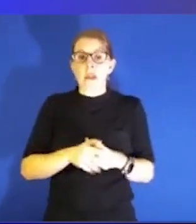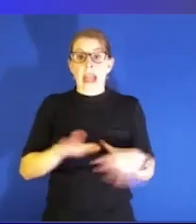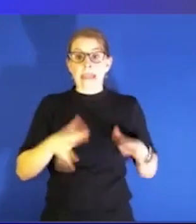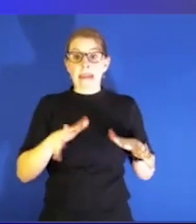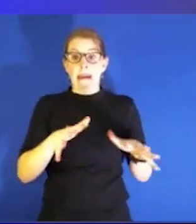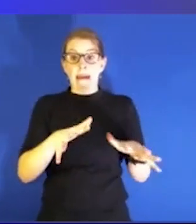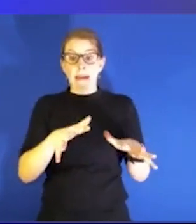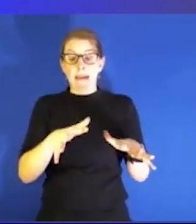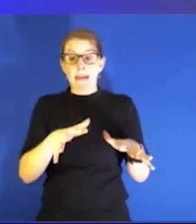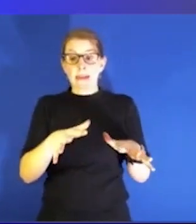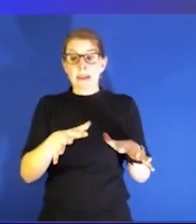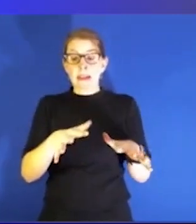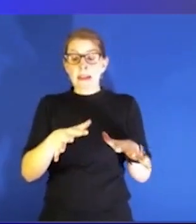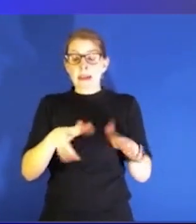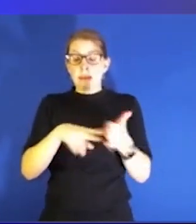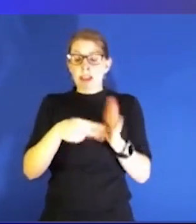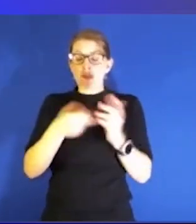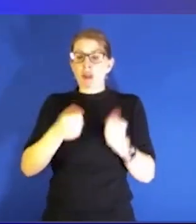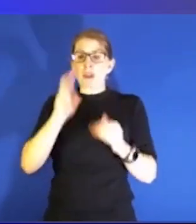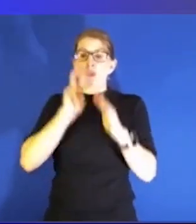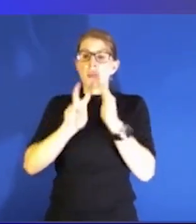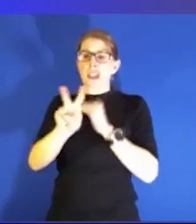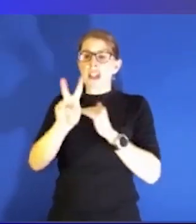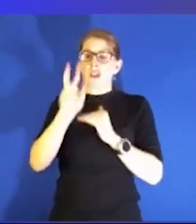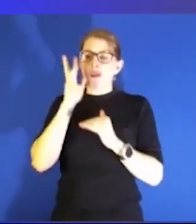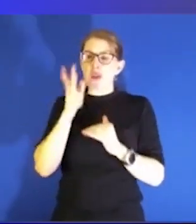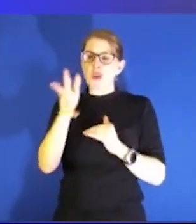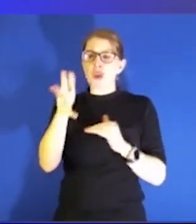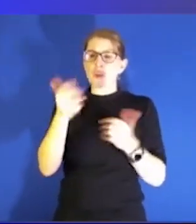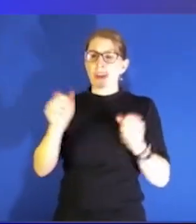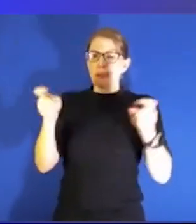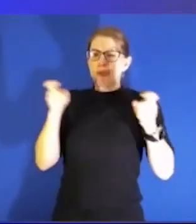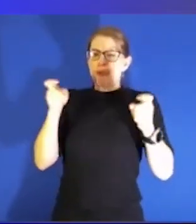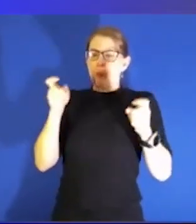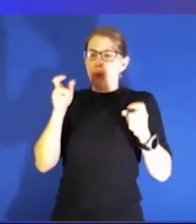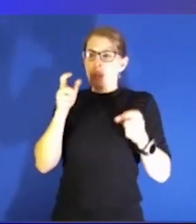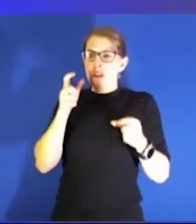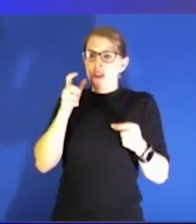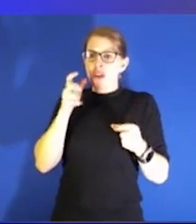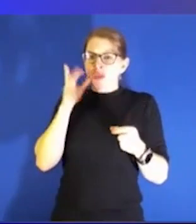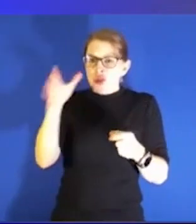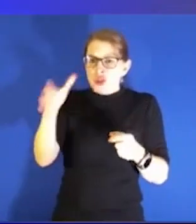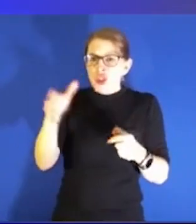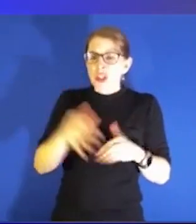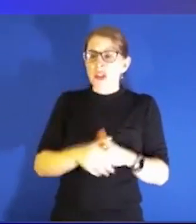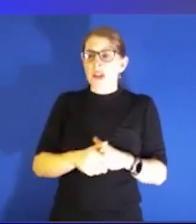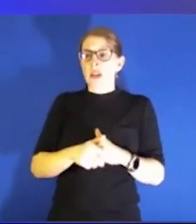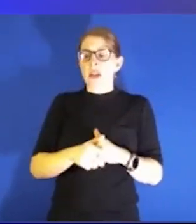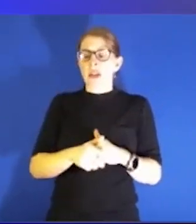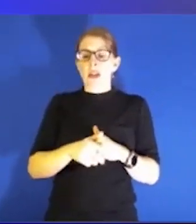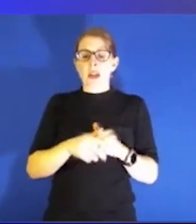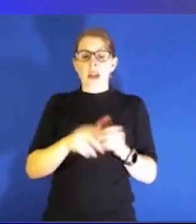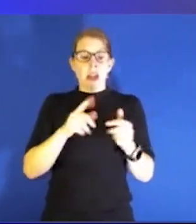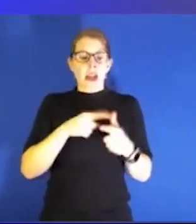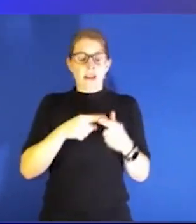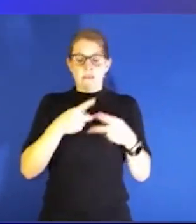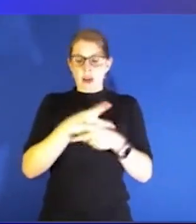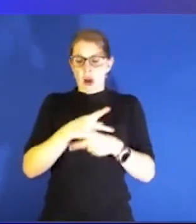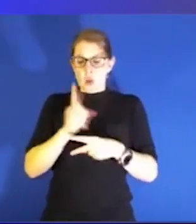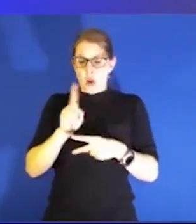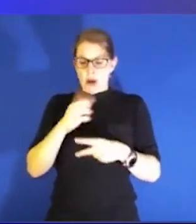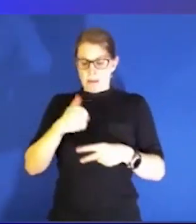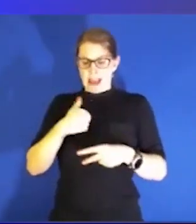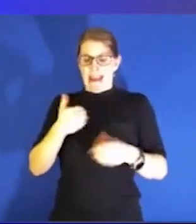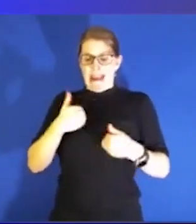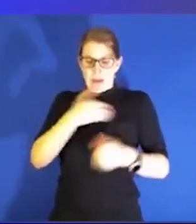is trying to predict the future and control the future versus figuring out where do I have power and control, what can I do, and what